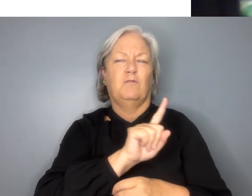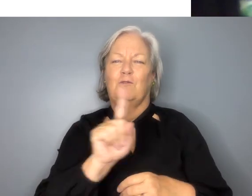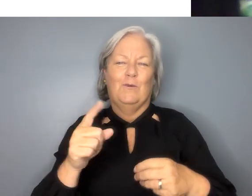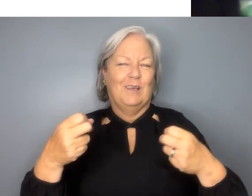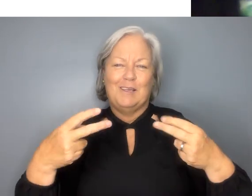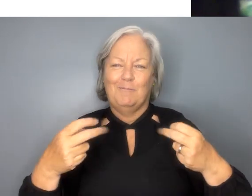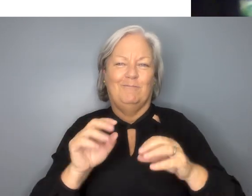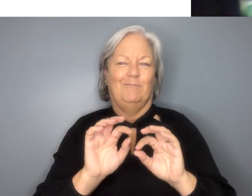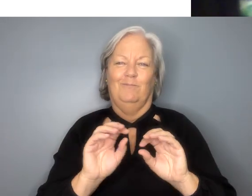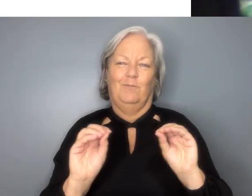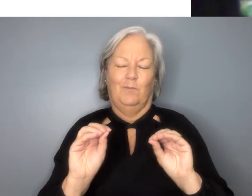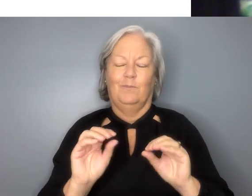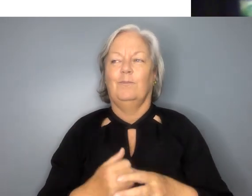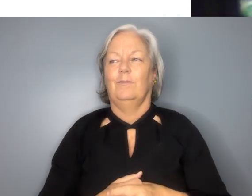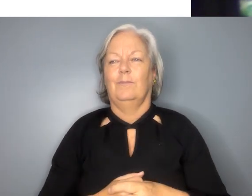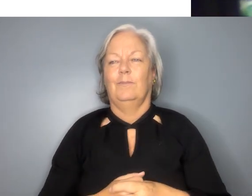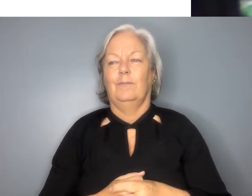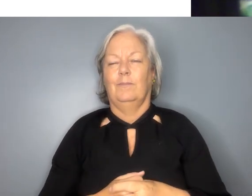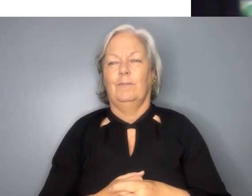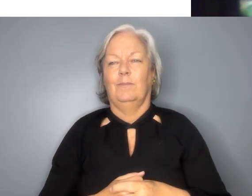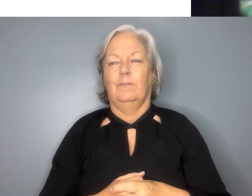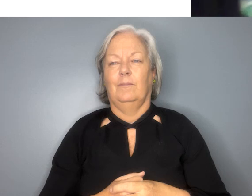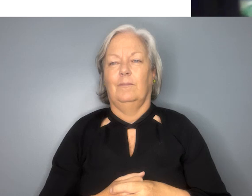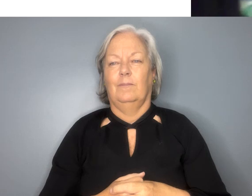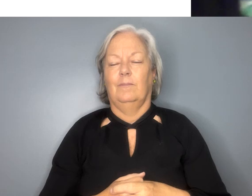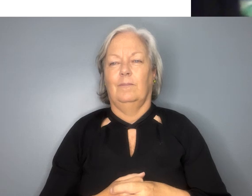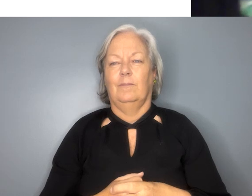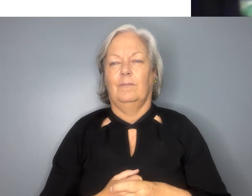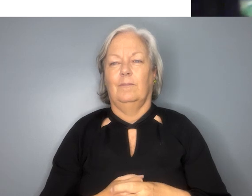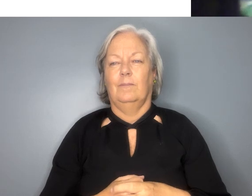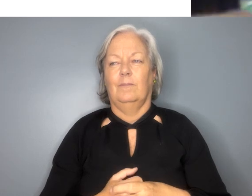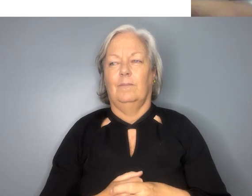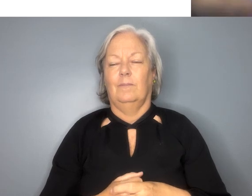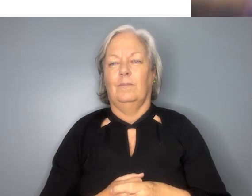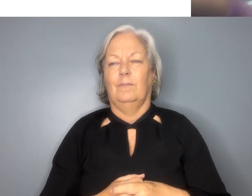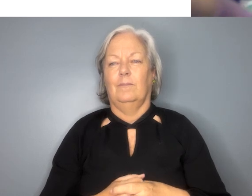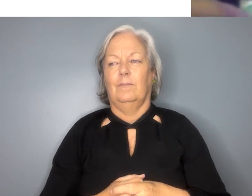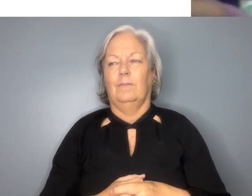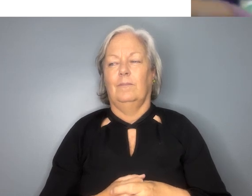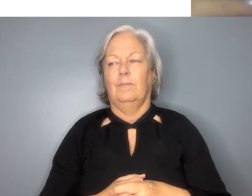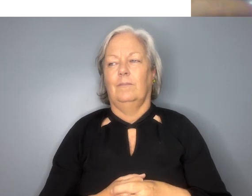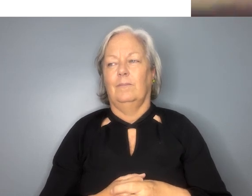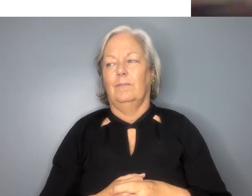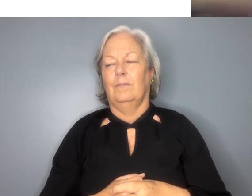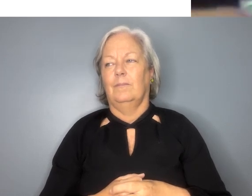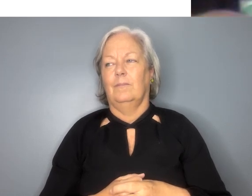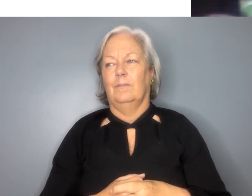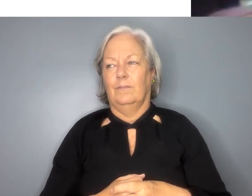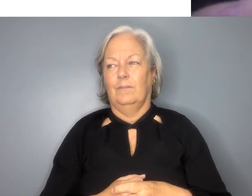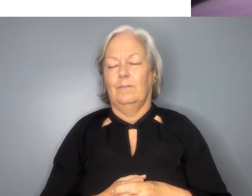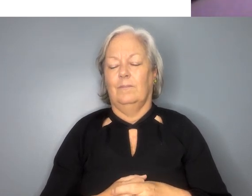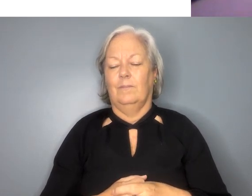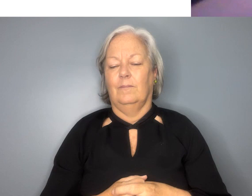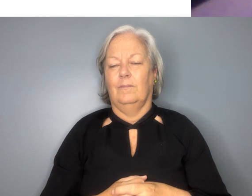of LGBT support as well. And this creates this unseen